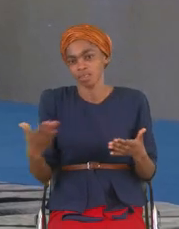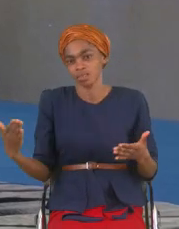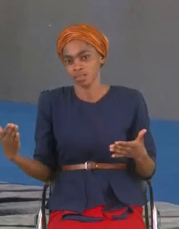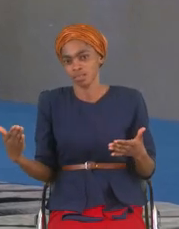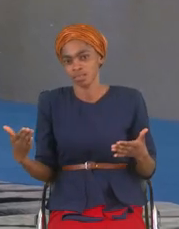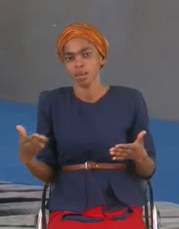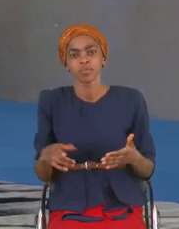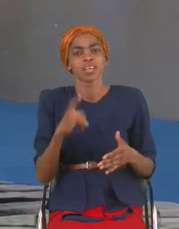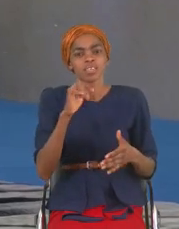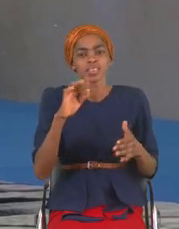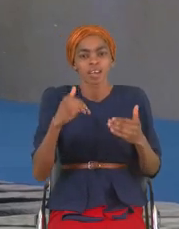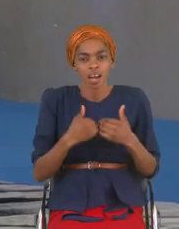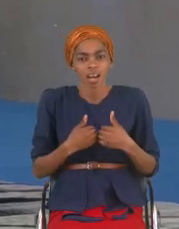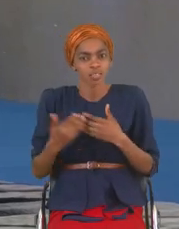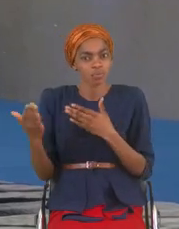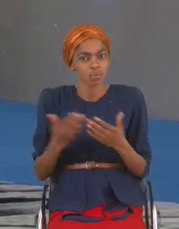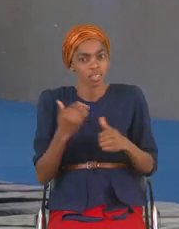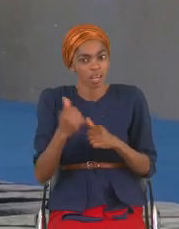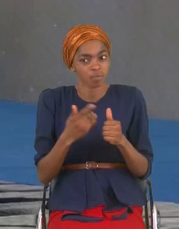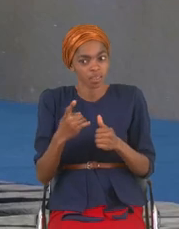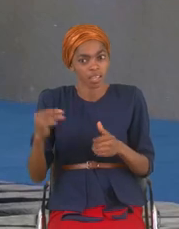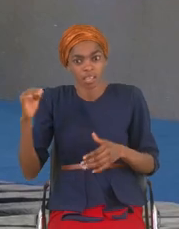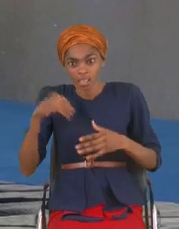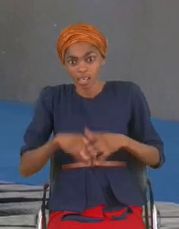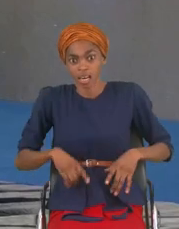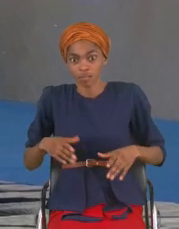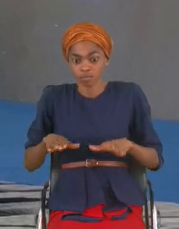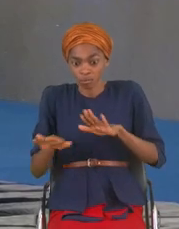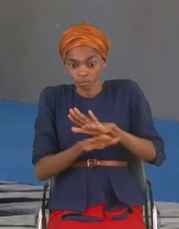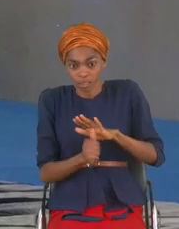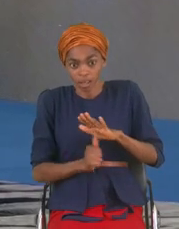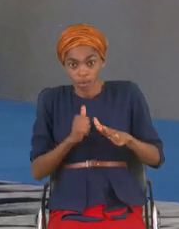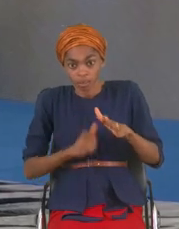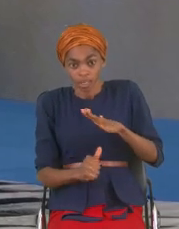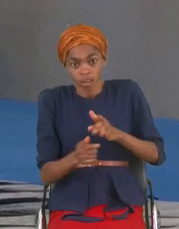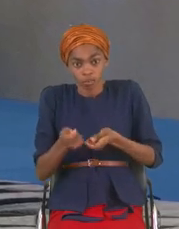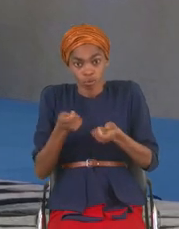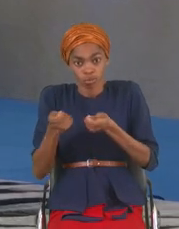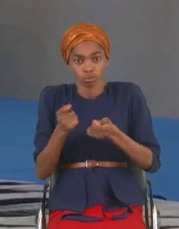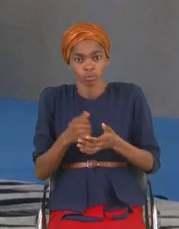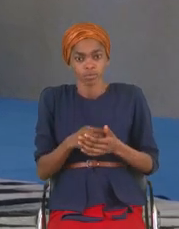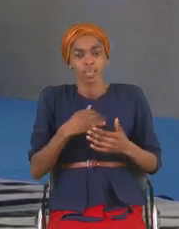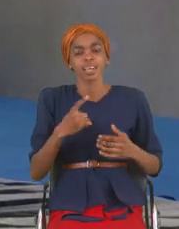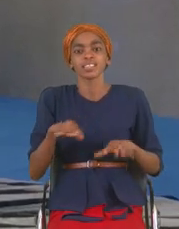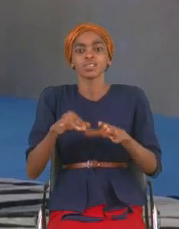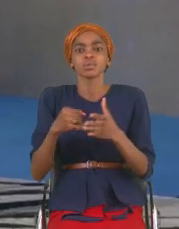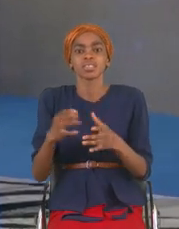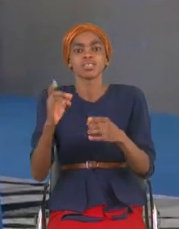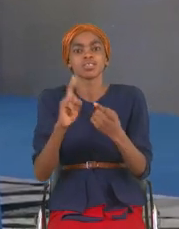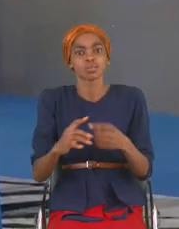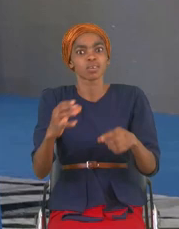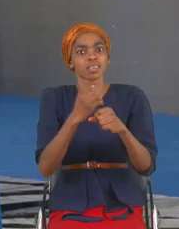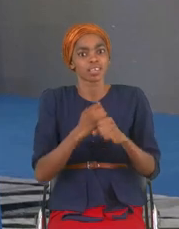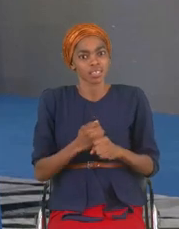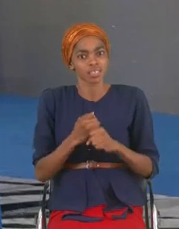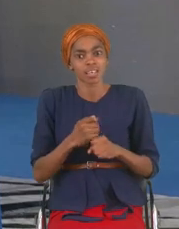brought everything in his life under control. Now, they do it to obtain a